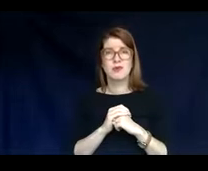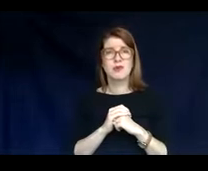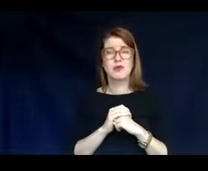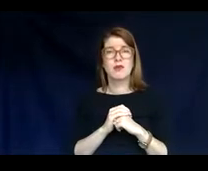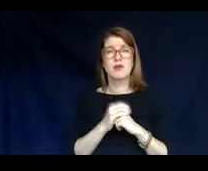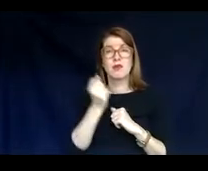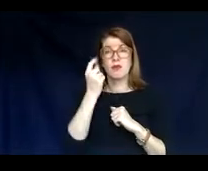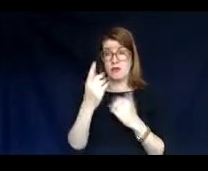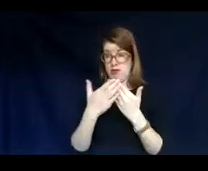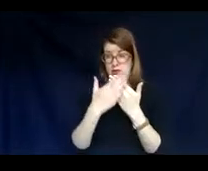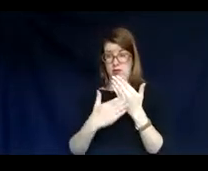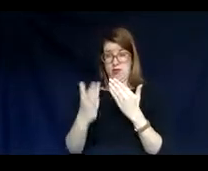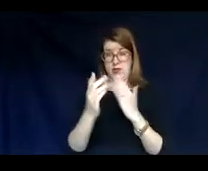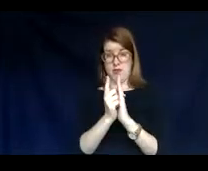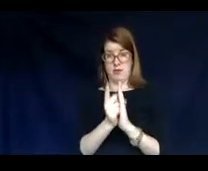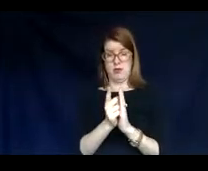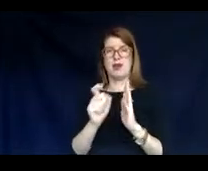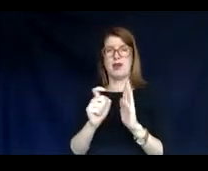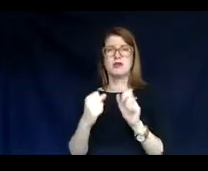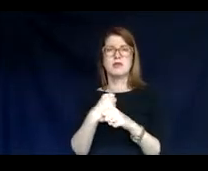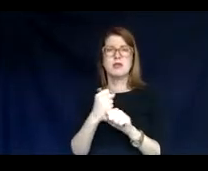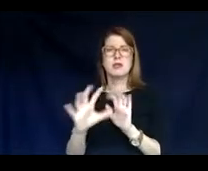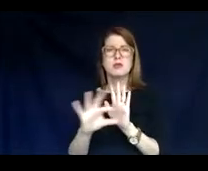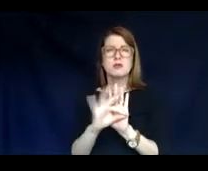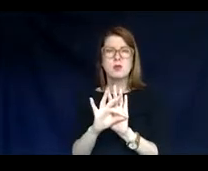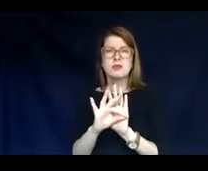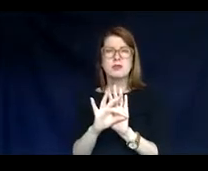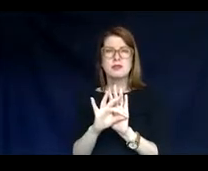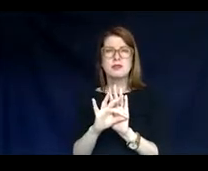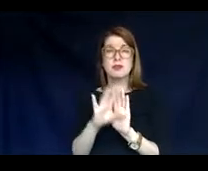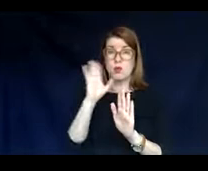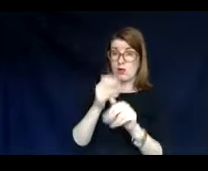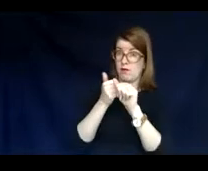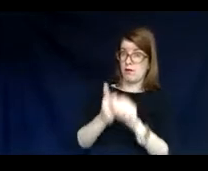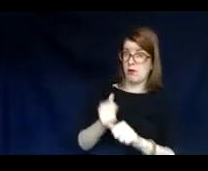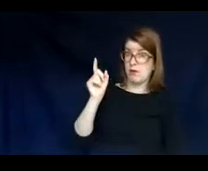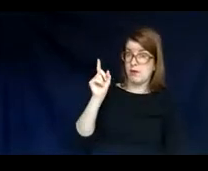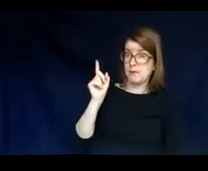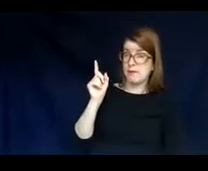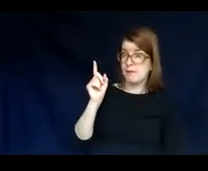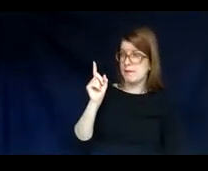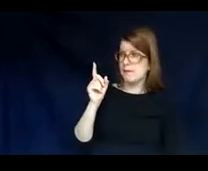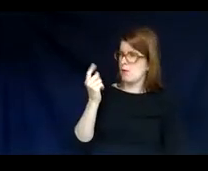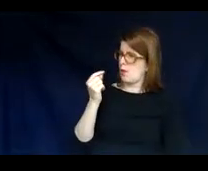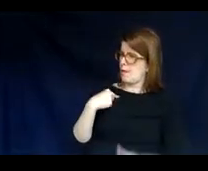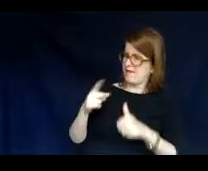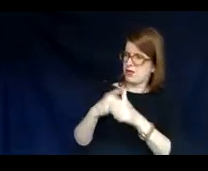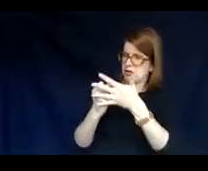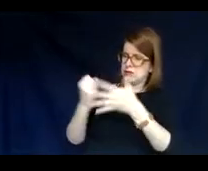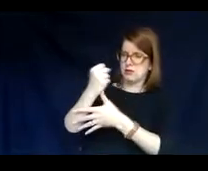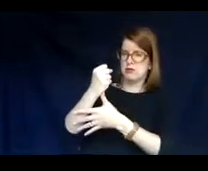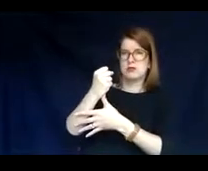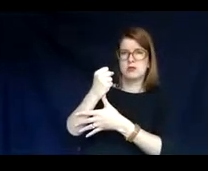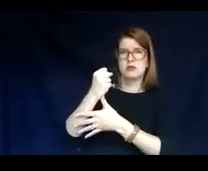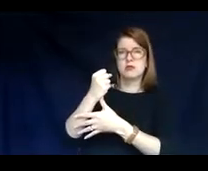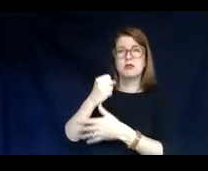from this point on, I had to make a choice over the next several years. Would I follow him? And what would my first love would be? You